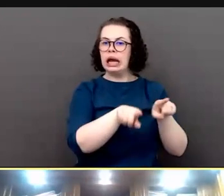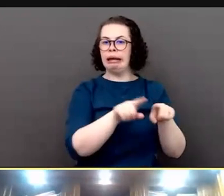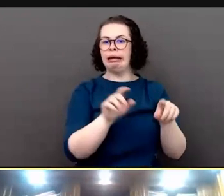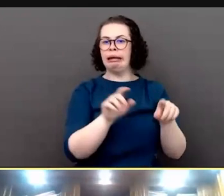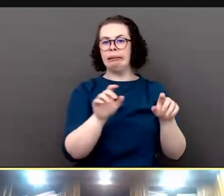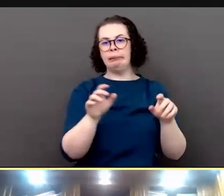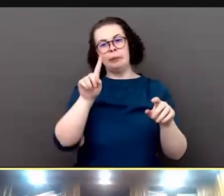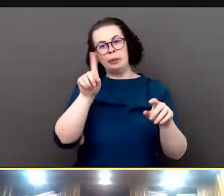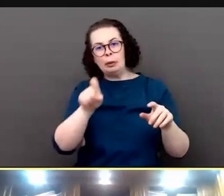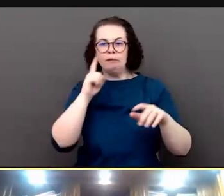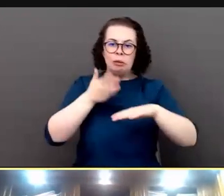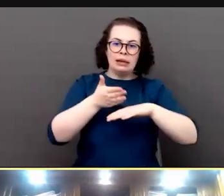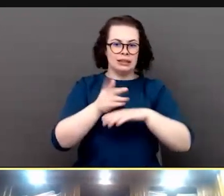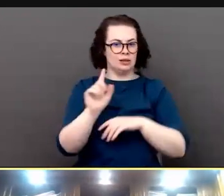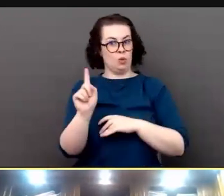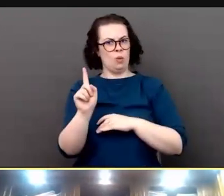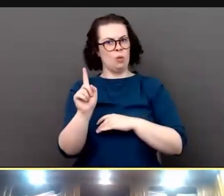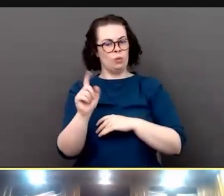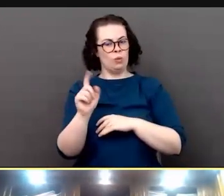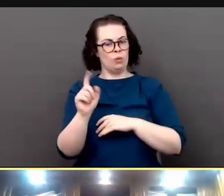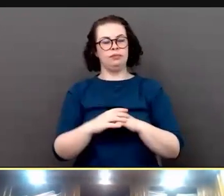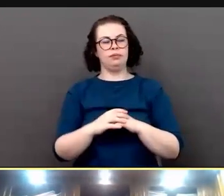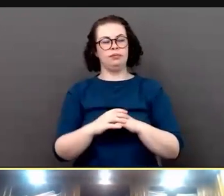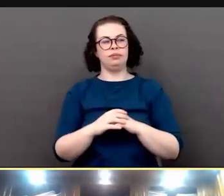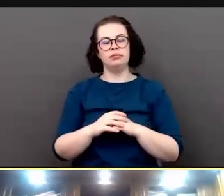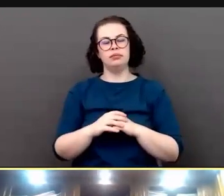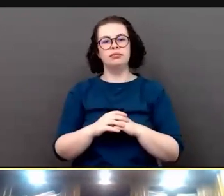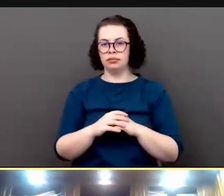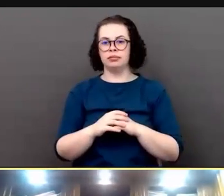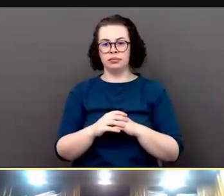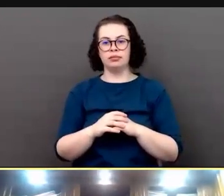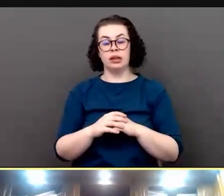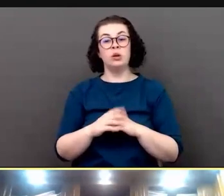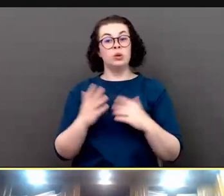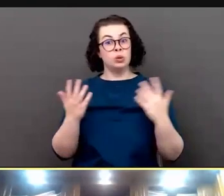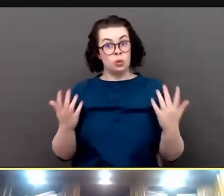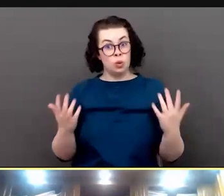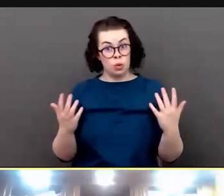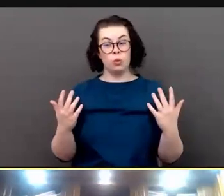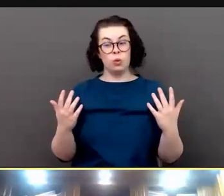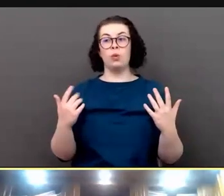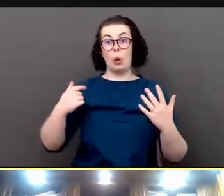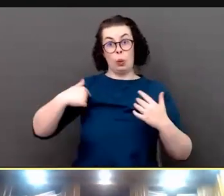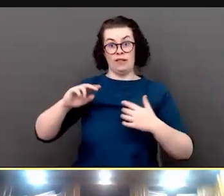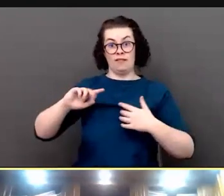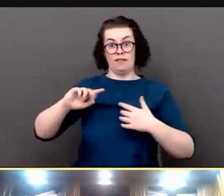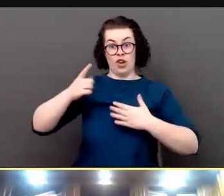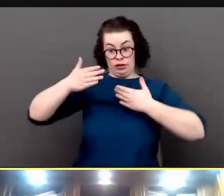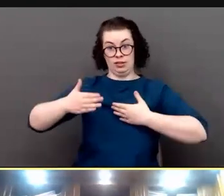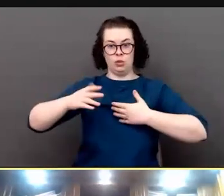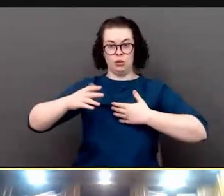say that at this time is when we were approaching the mandate, the second phase of the